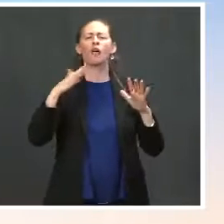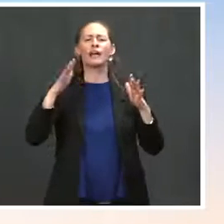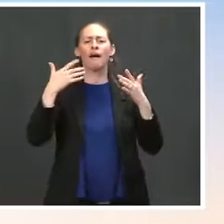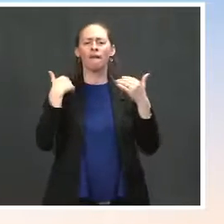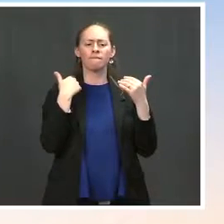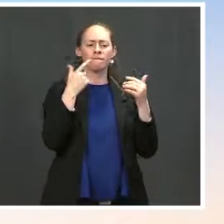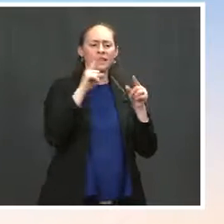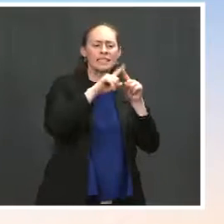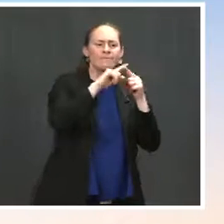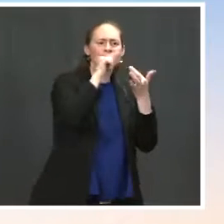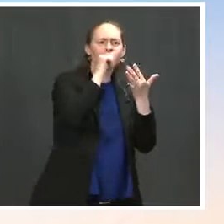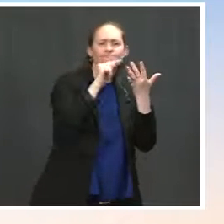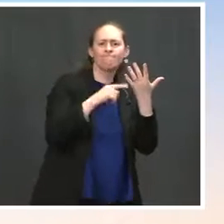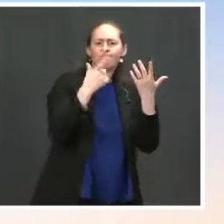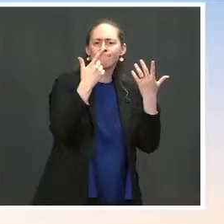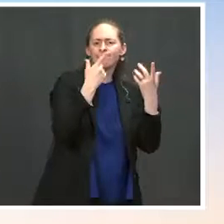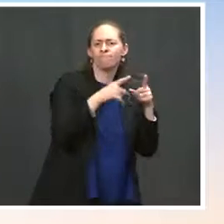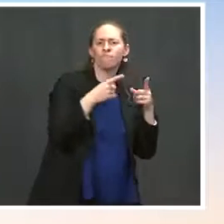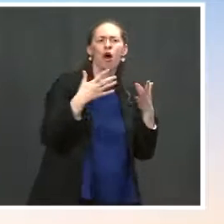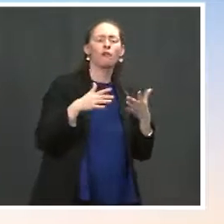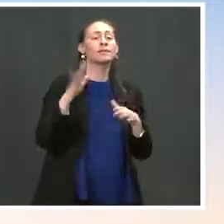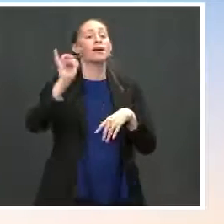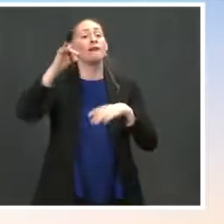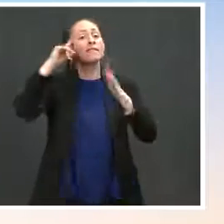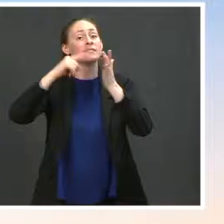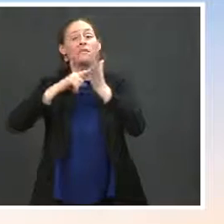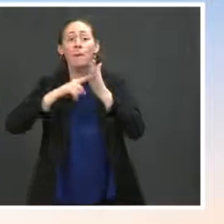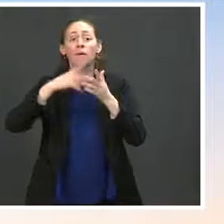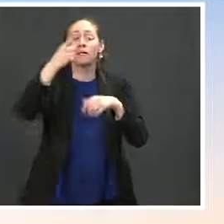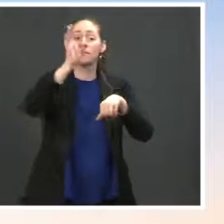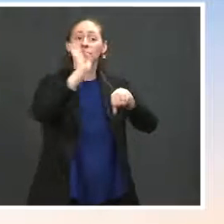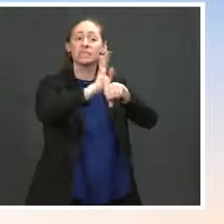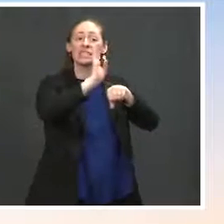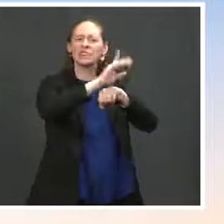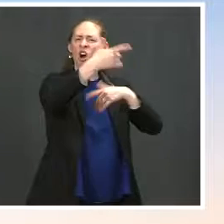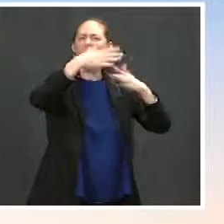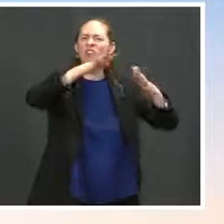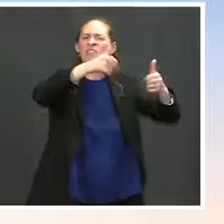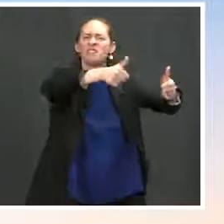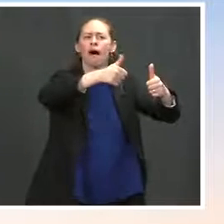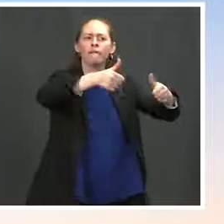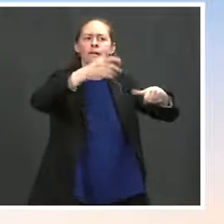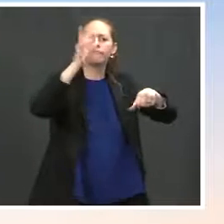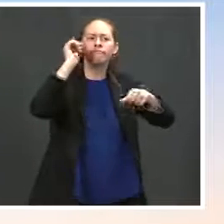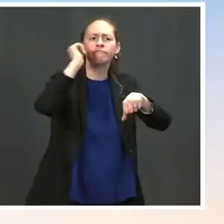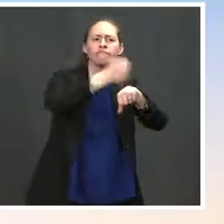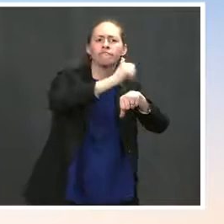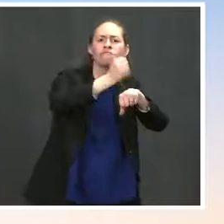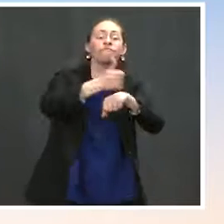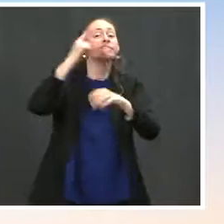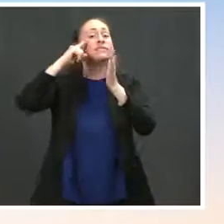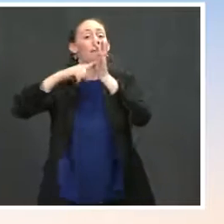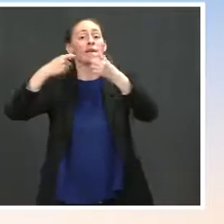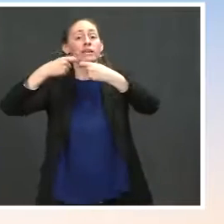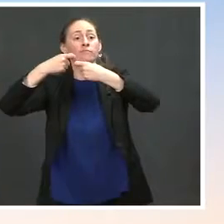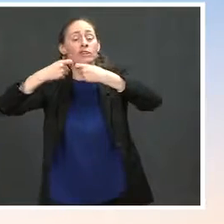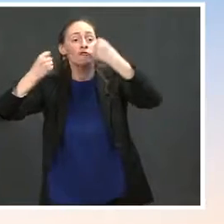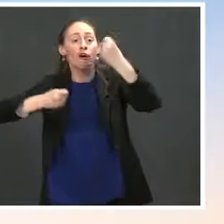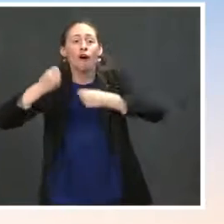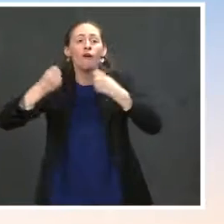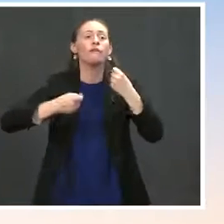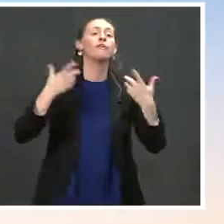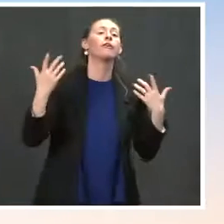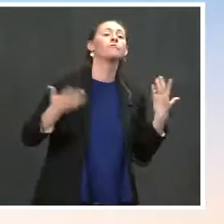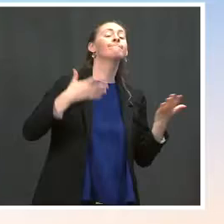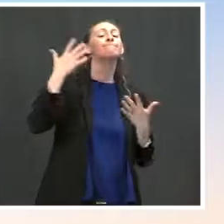There are steps that industries are already taking, investing in the future of electric vehicles, investing in the